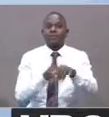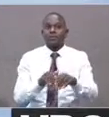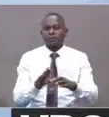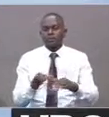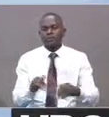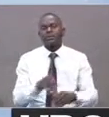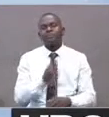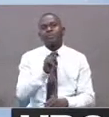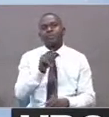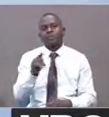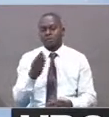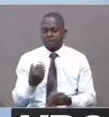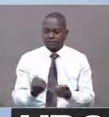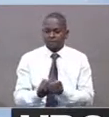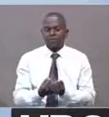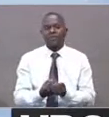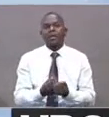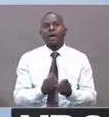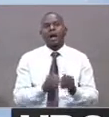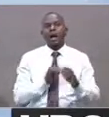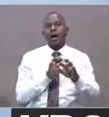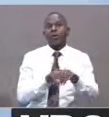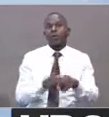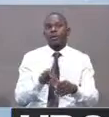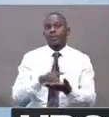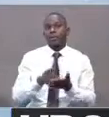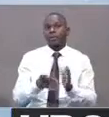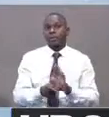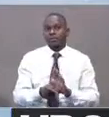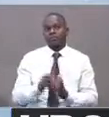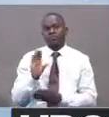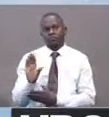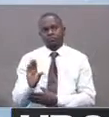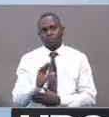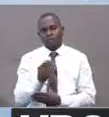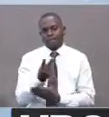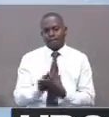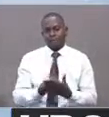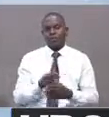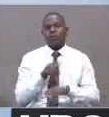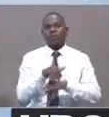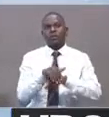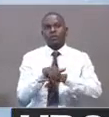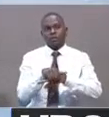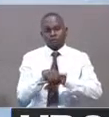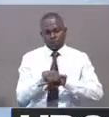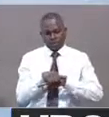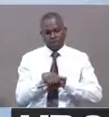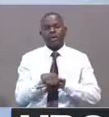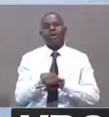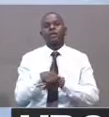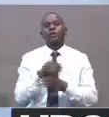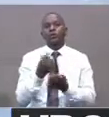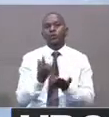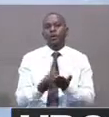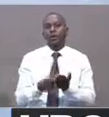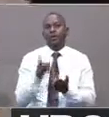uphill areas to support agriculture. The project is financed by both UK and Uganda governments. Take a